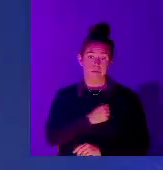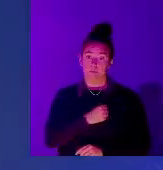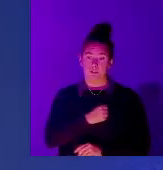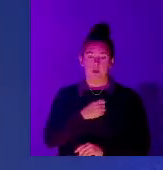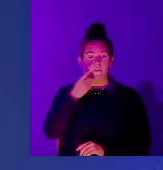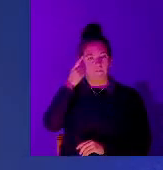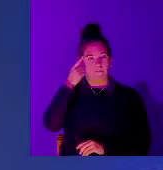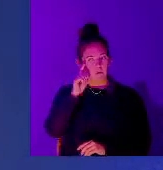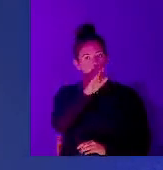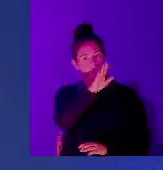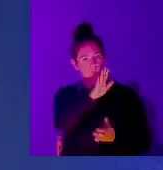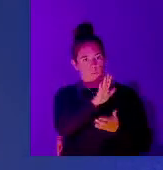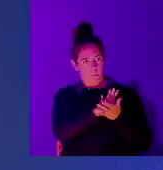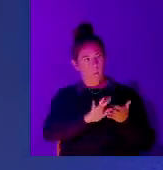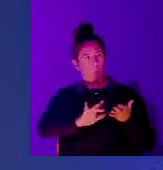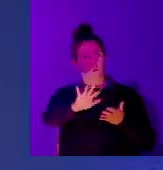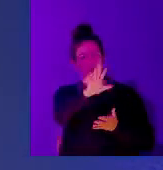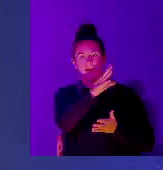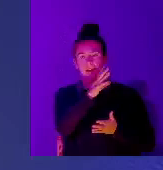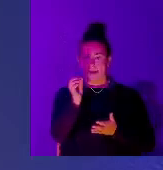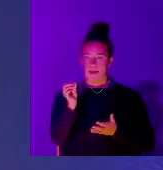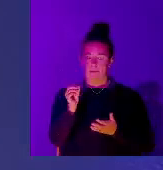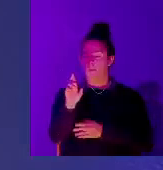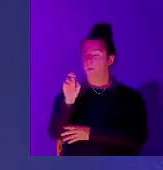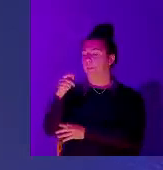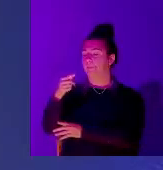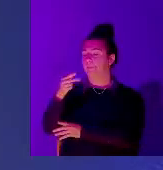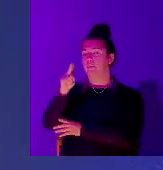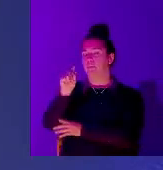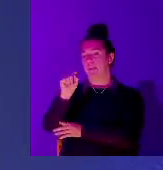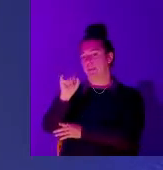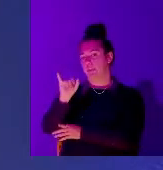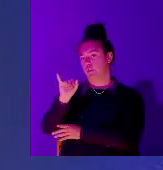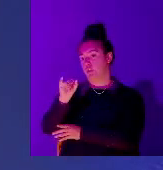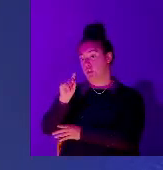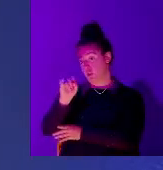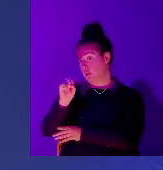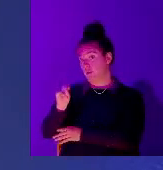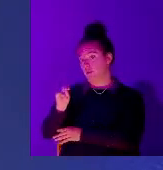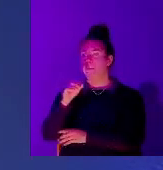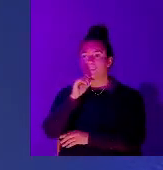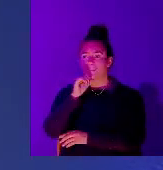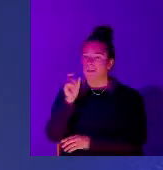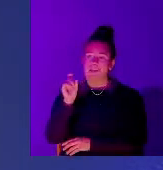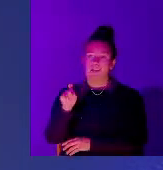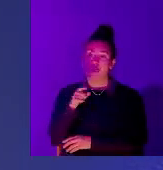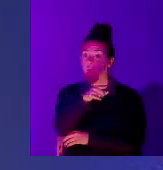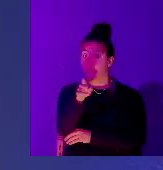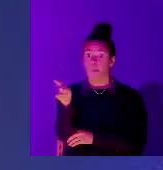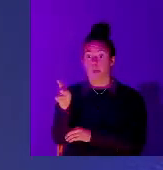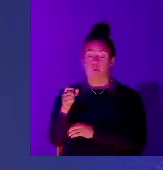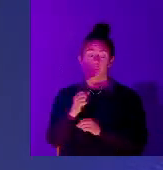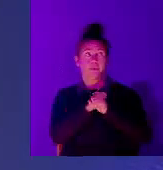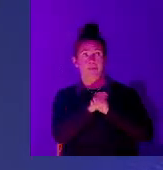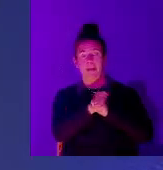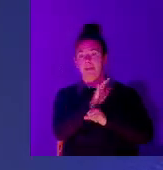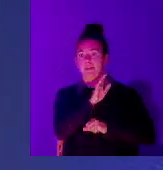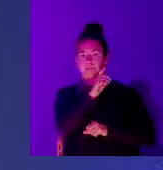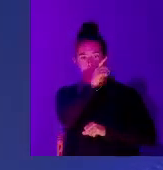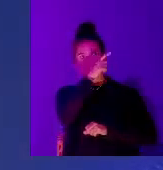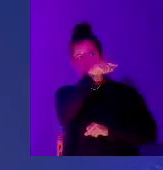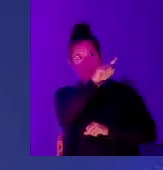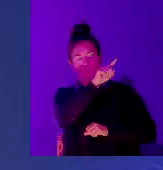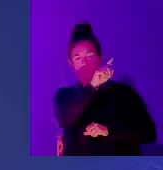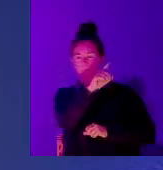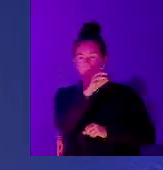reputation. He does not need you to defend Him or His ways, and He will not allow